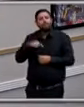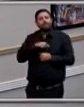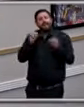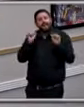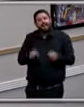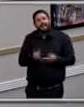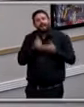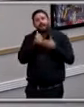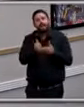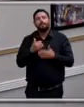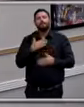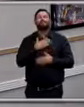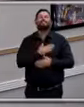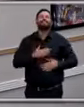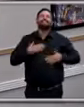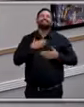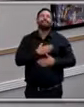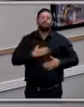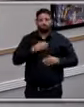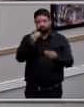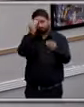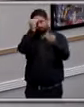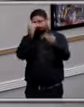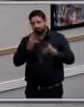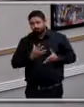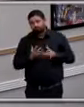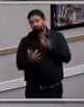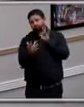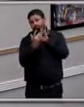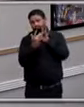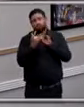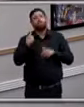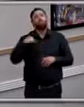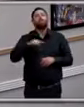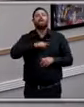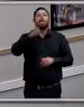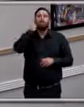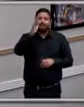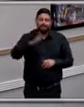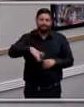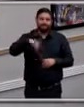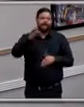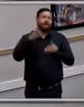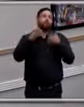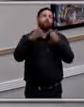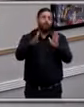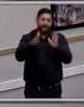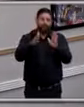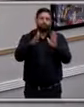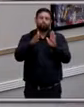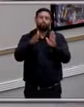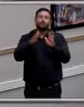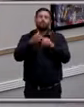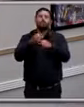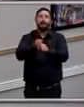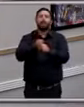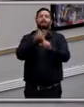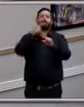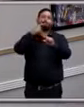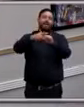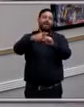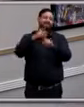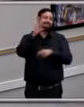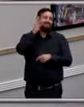you, please reach out to us, and we will find a way to make this a positive experience for your